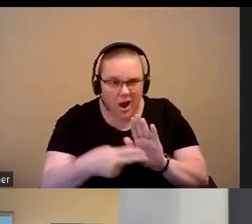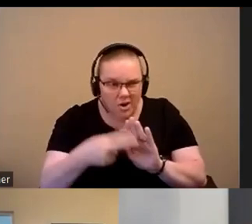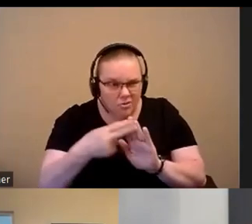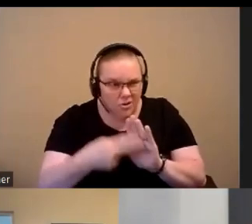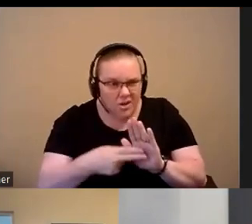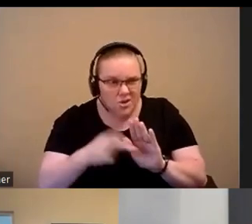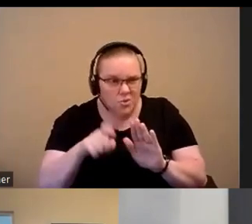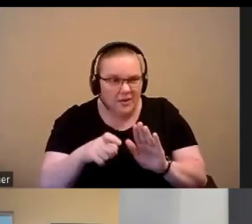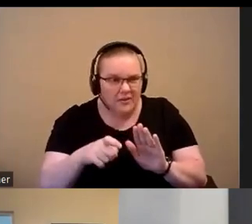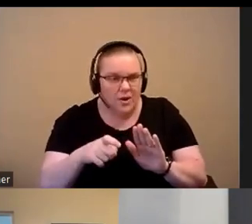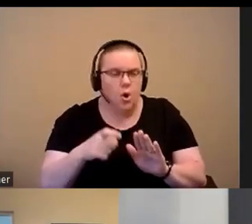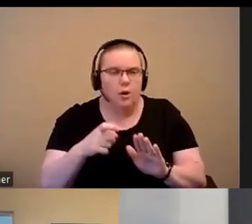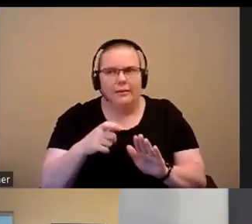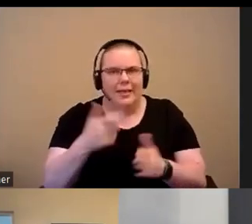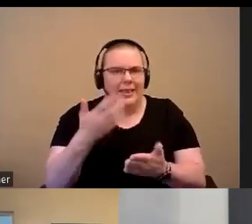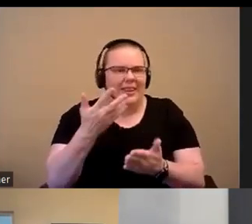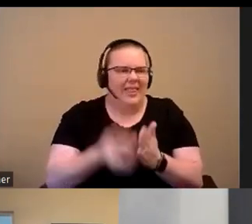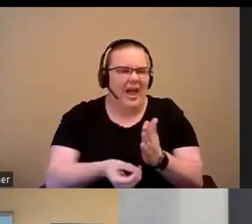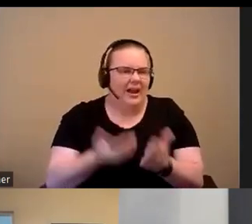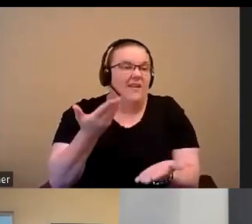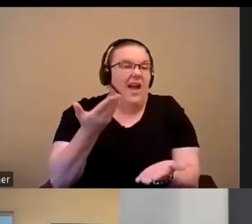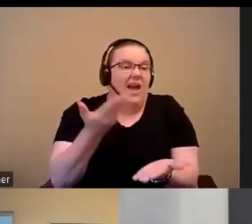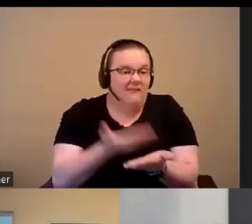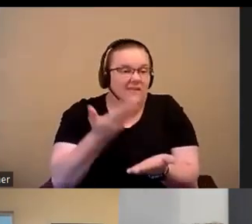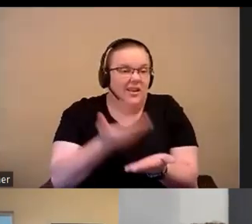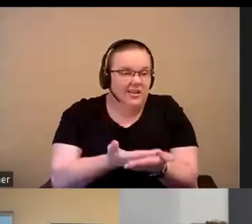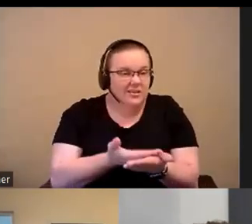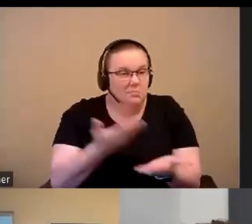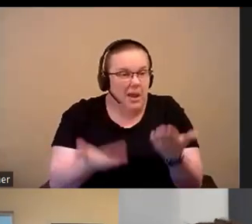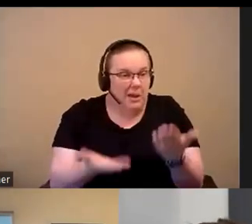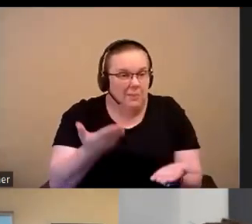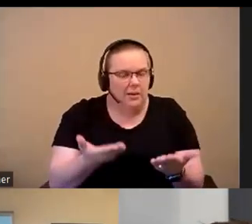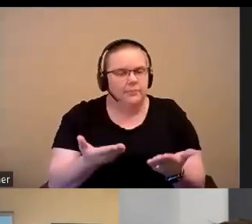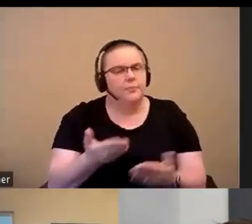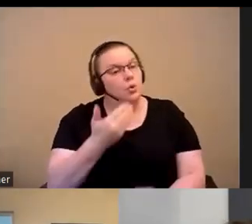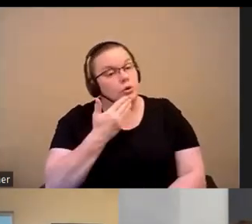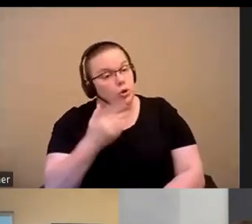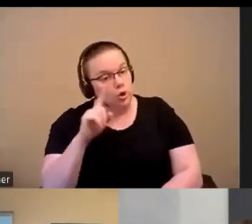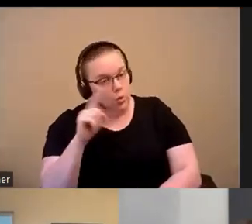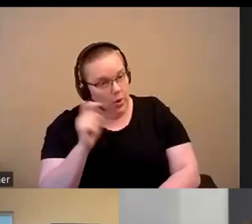for lack of a better term, evidence of those shows? You know, that's a good question.